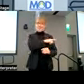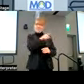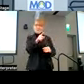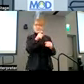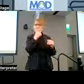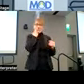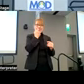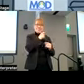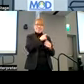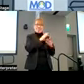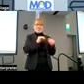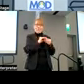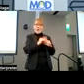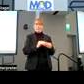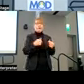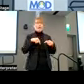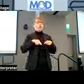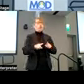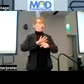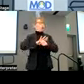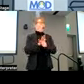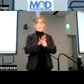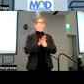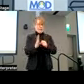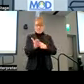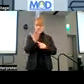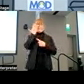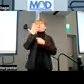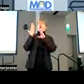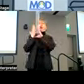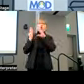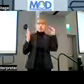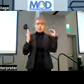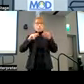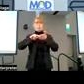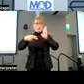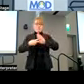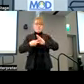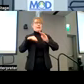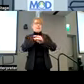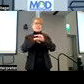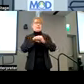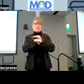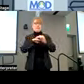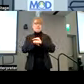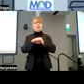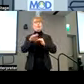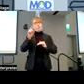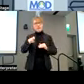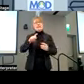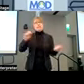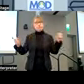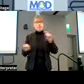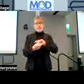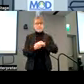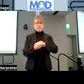COVID, really learned what it means around accessibility, and how we need to change. And I am one of the